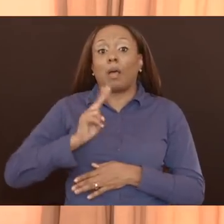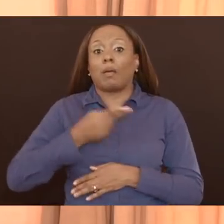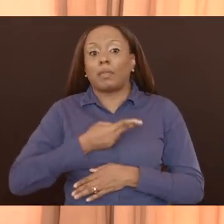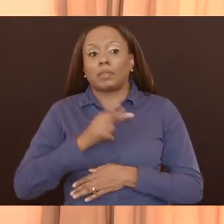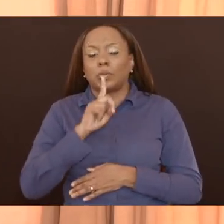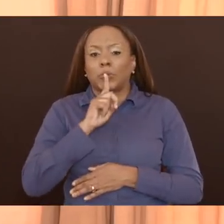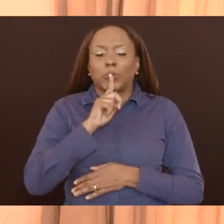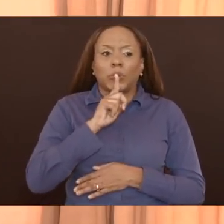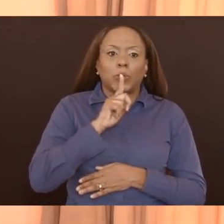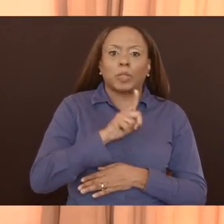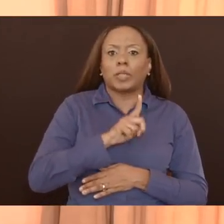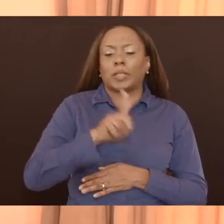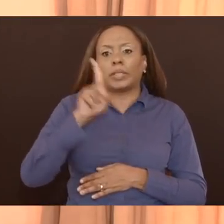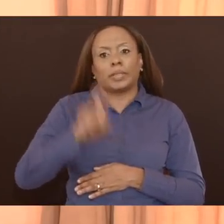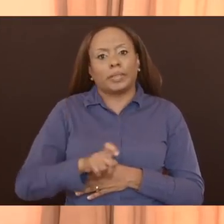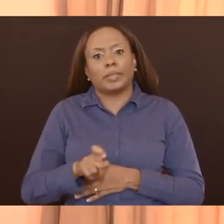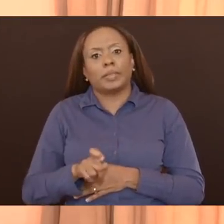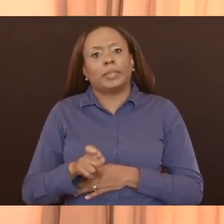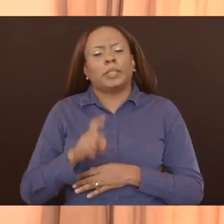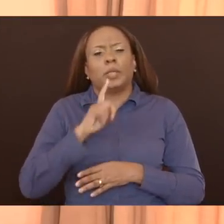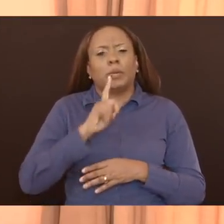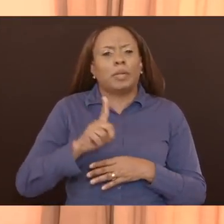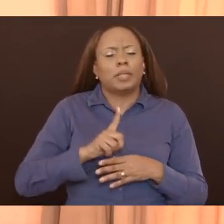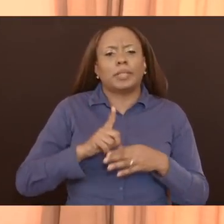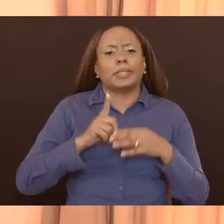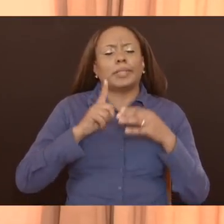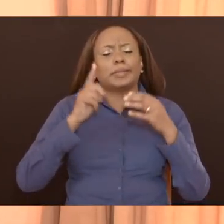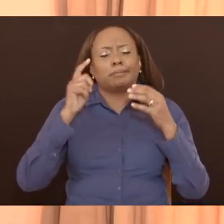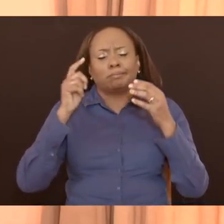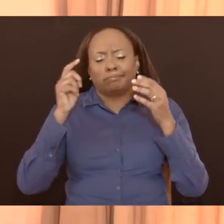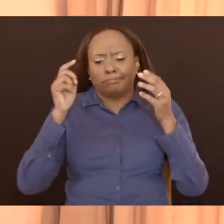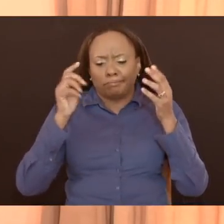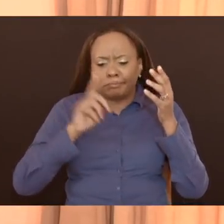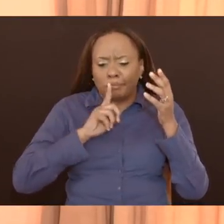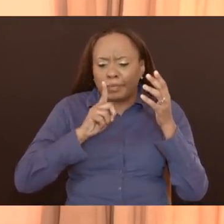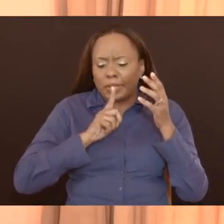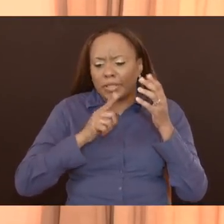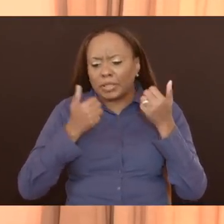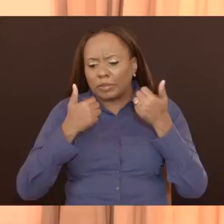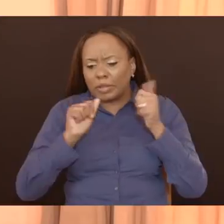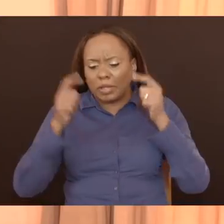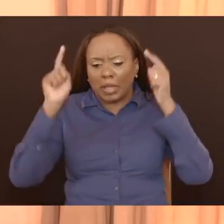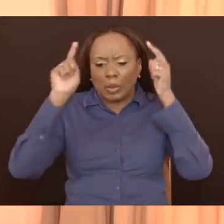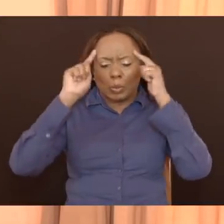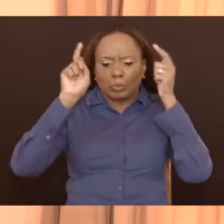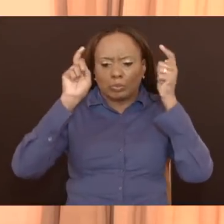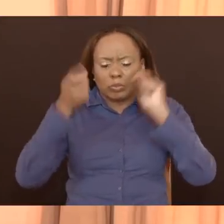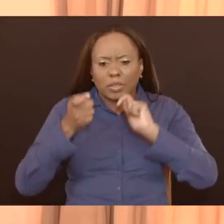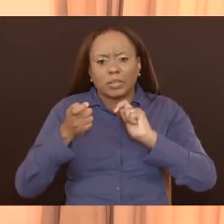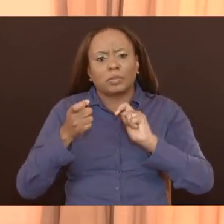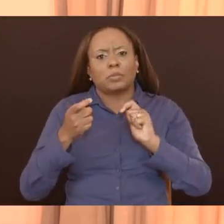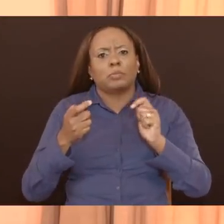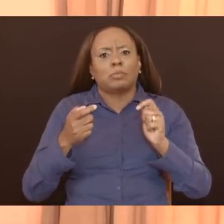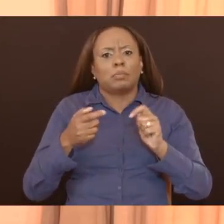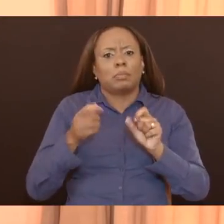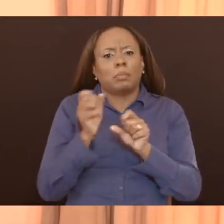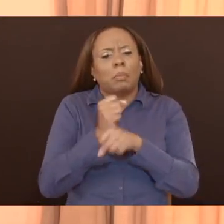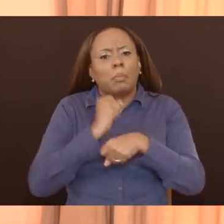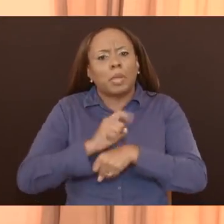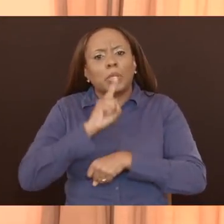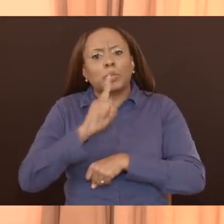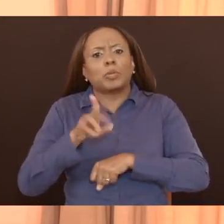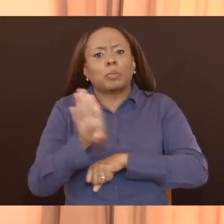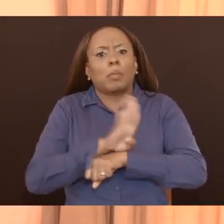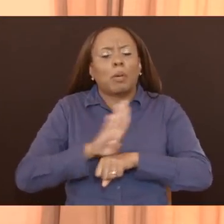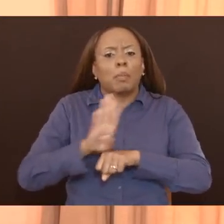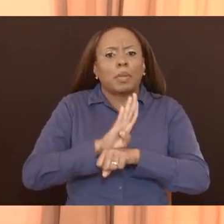and residents of this country to contribute towards the country's getting out of the situation that we are in